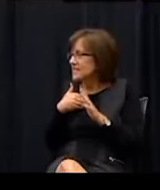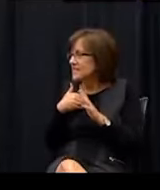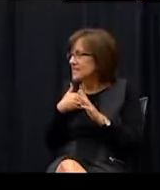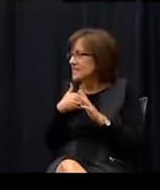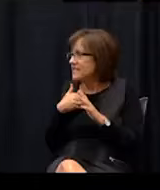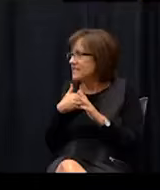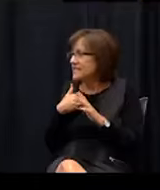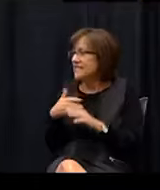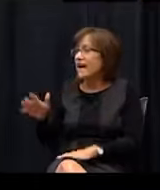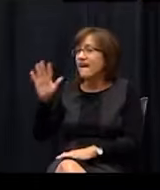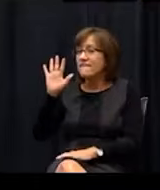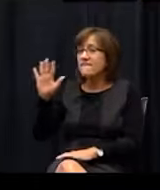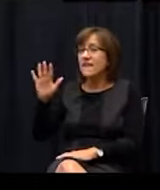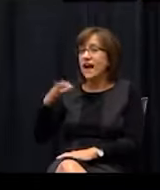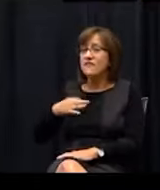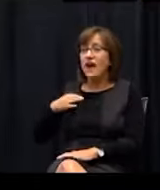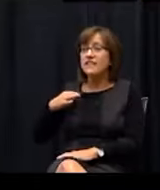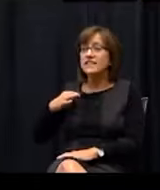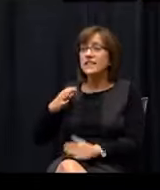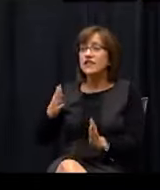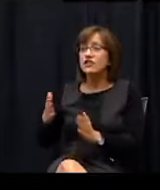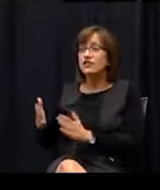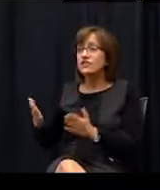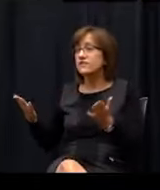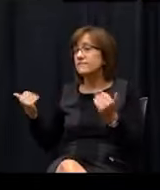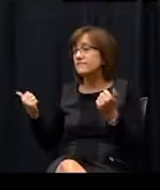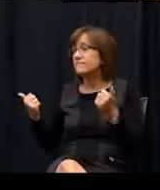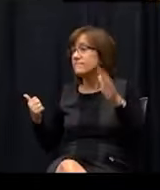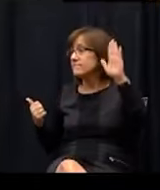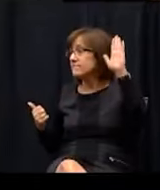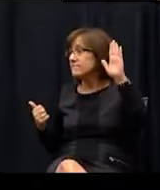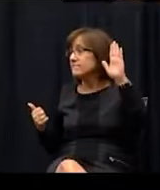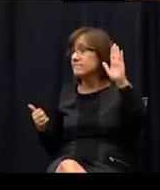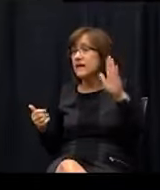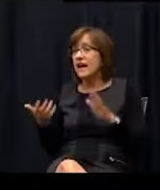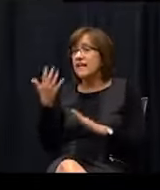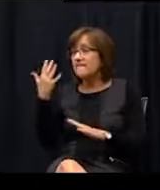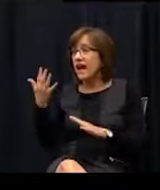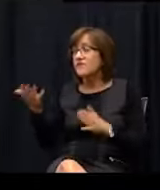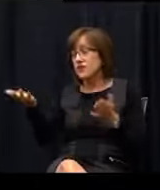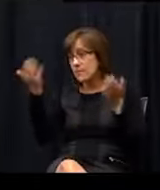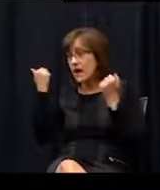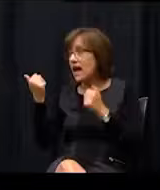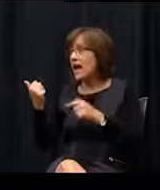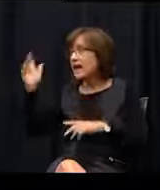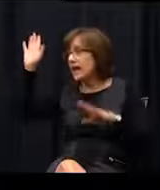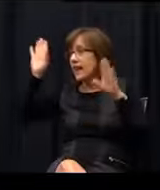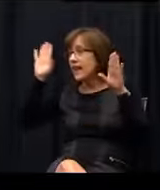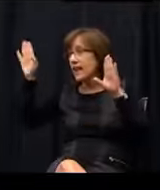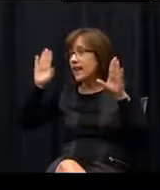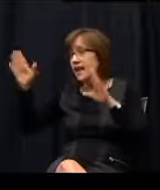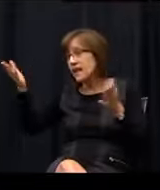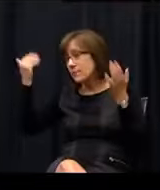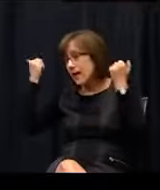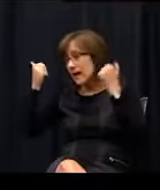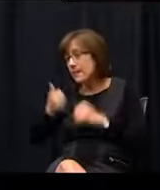Let's get 5 volunteers up here. Can anyone have 5? Come on up. Come.